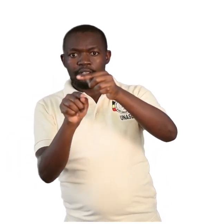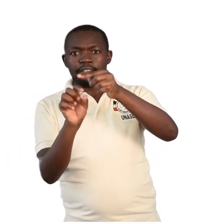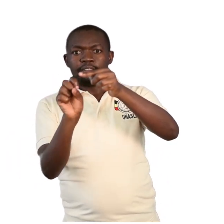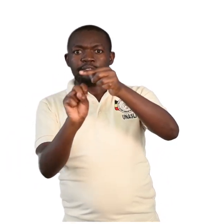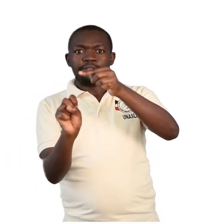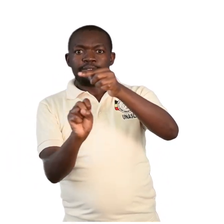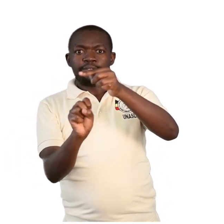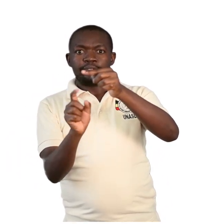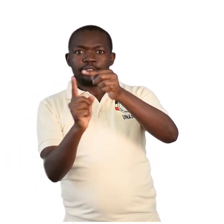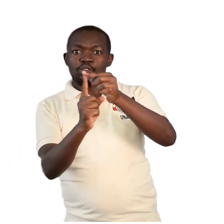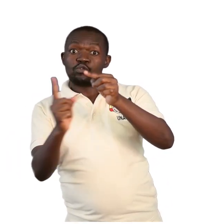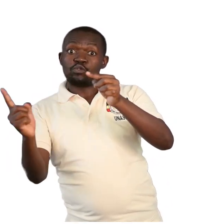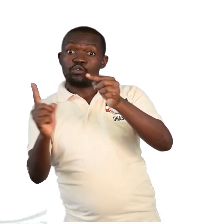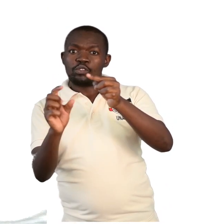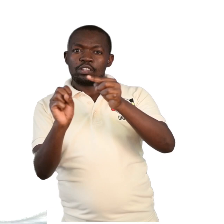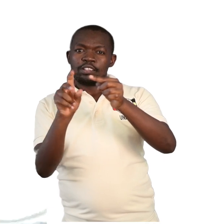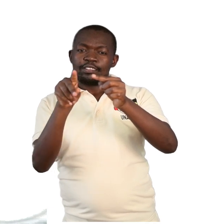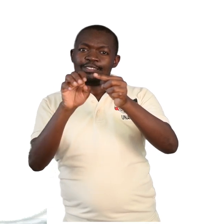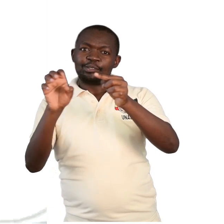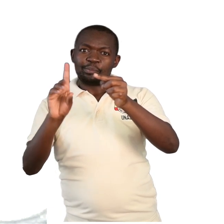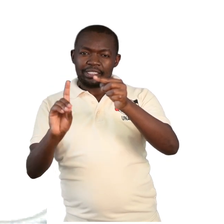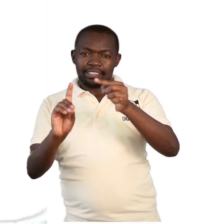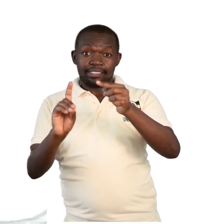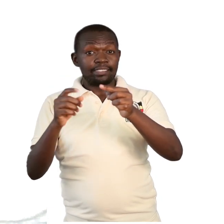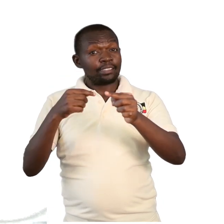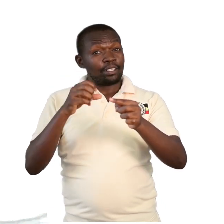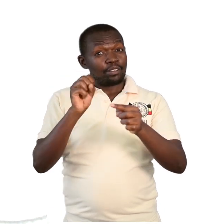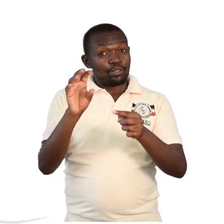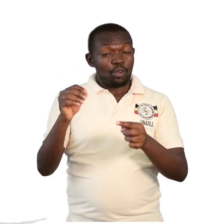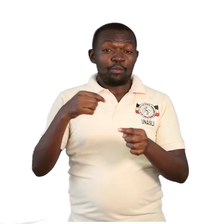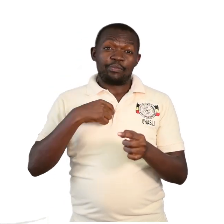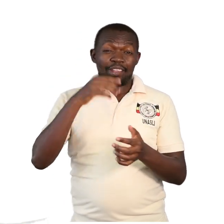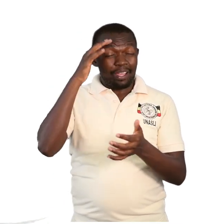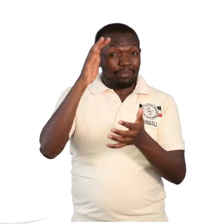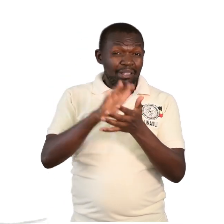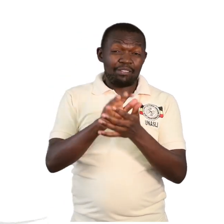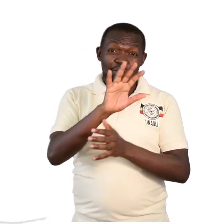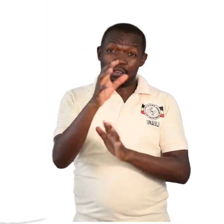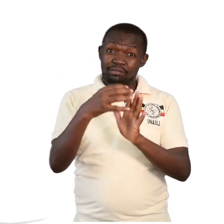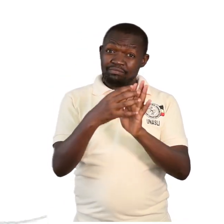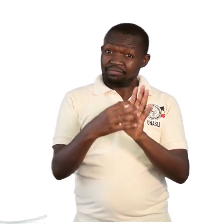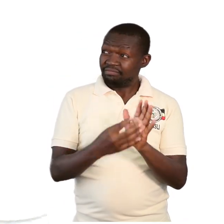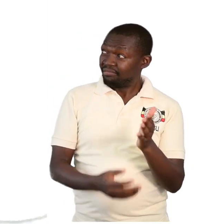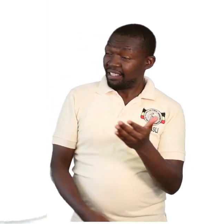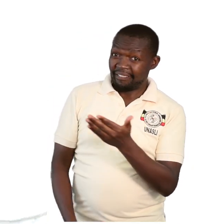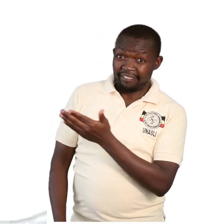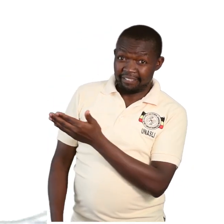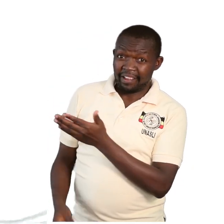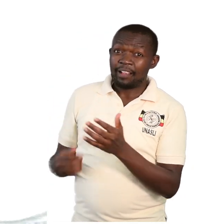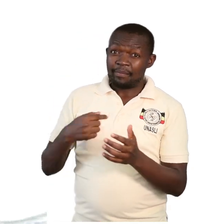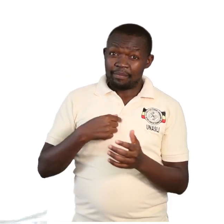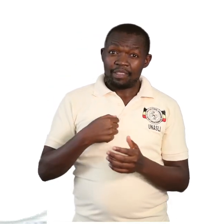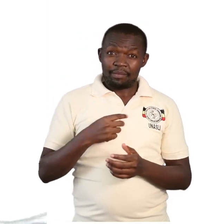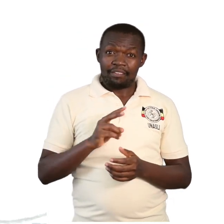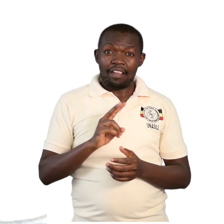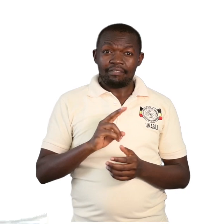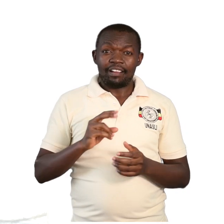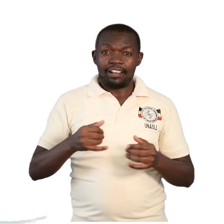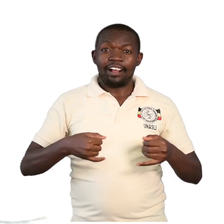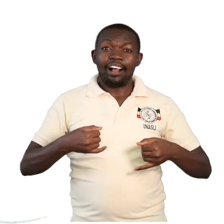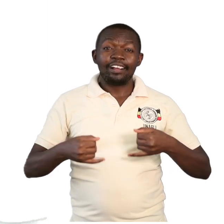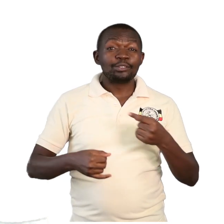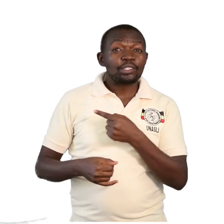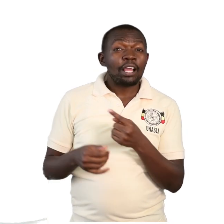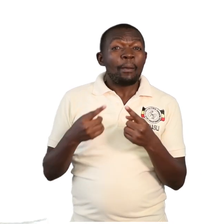So, I believe you have enjoyed that activity as much as I have enjoyed it. But